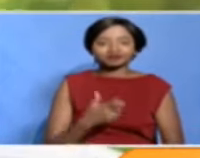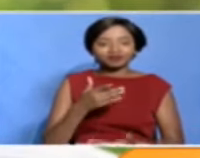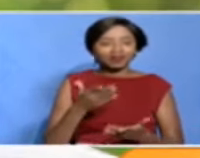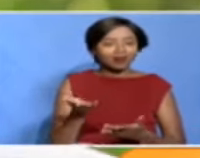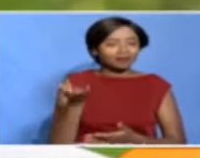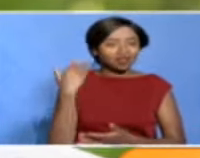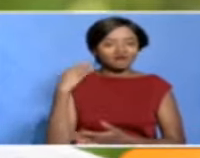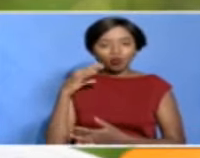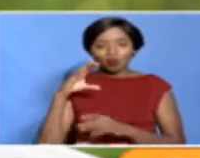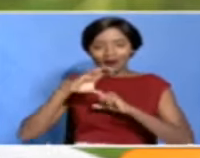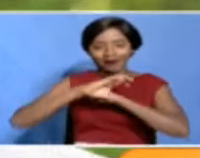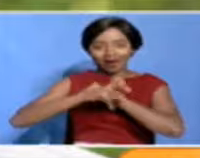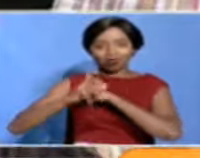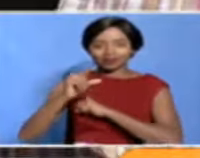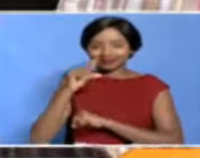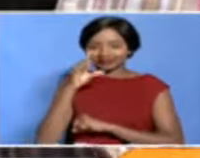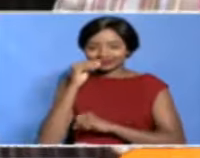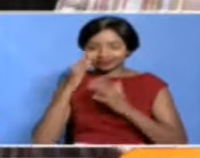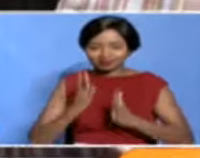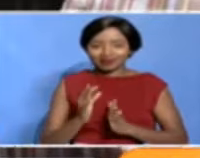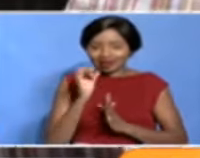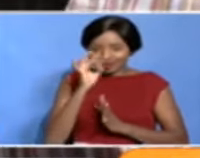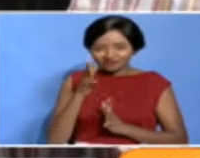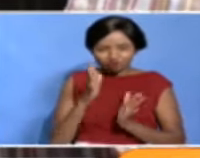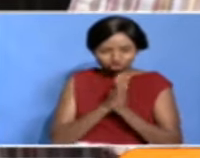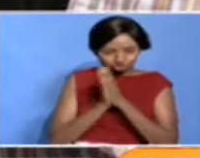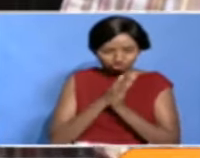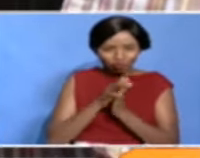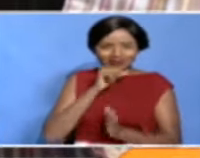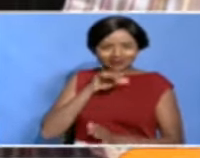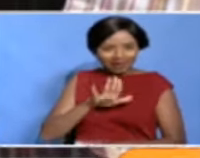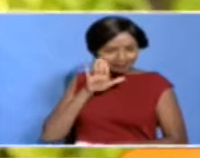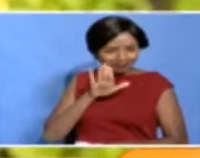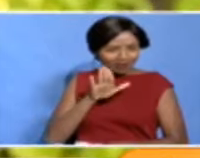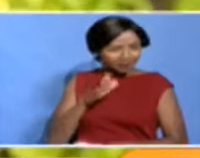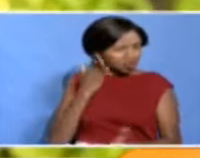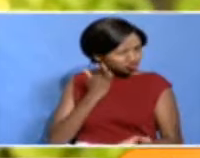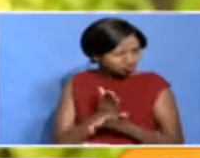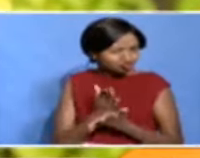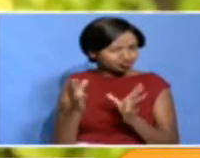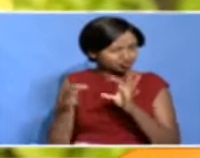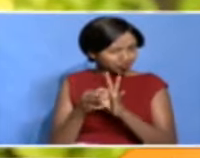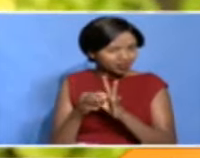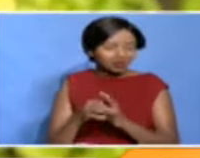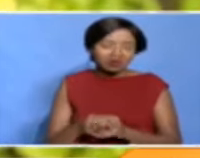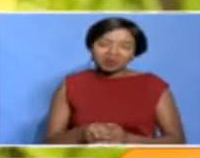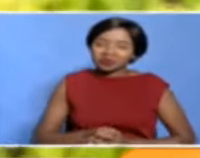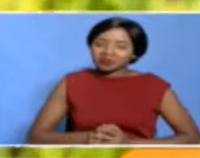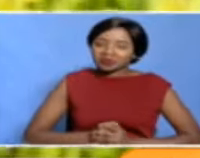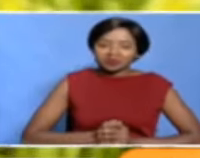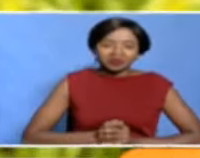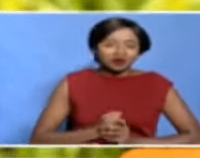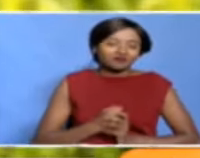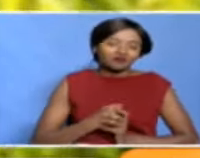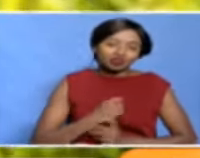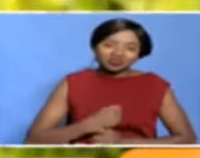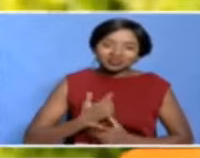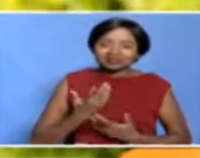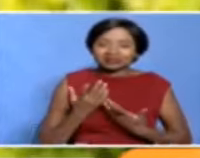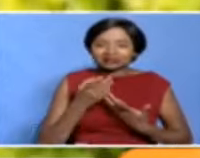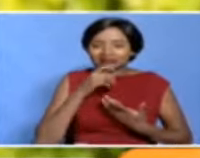Mohamed Tubi to find out if rumors of his son's interception are true. Fortunate enough, my